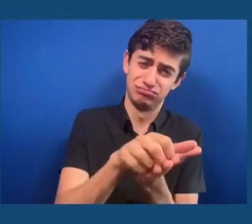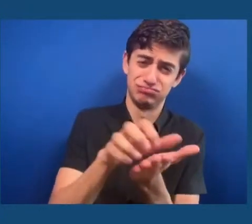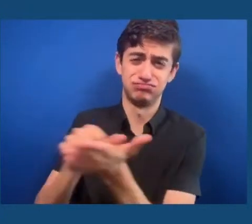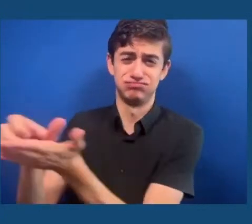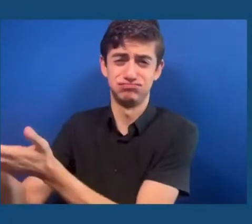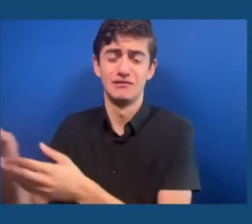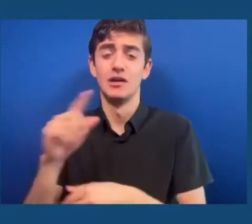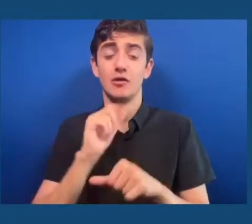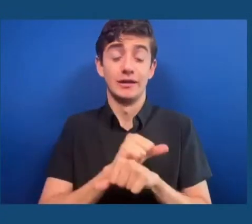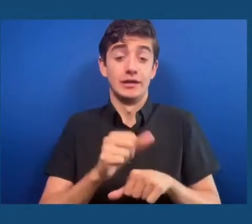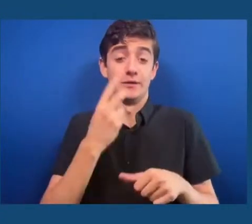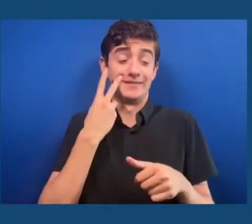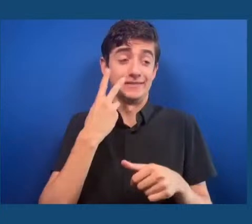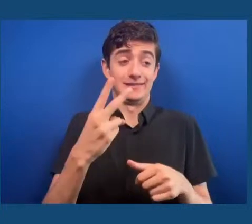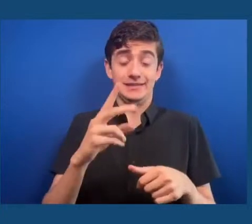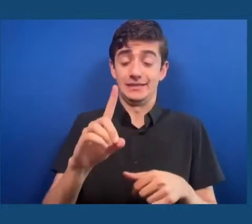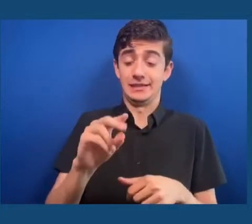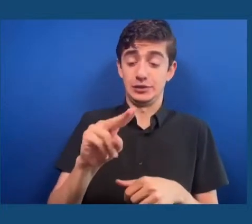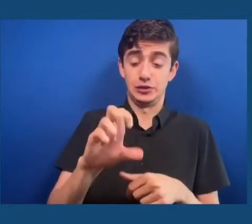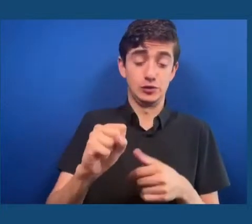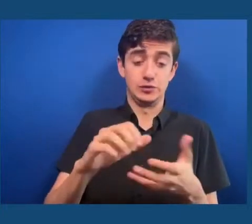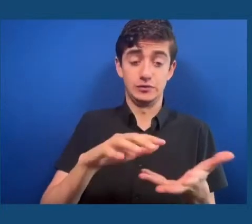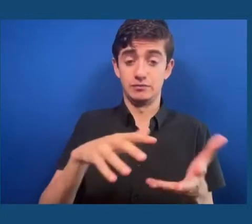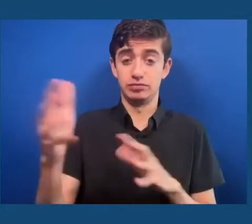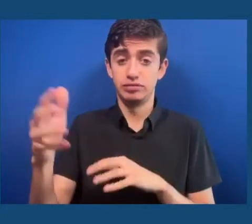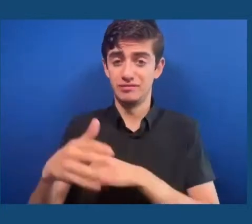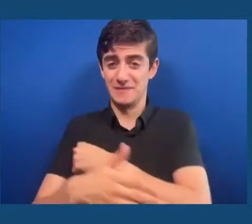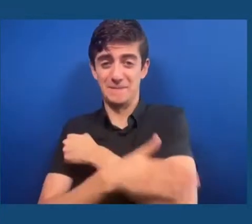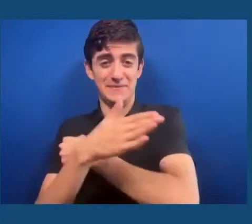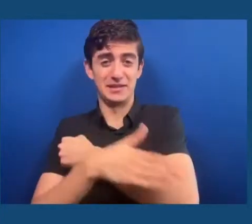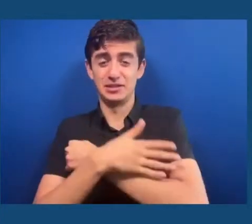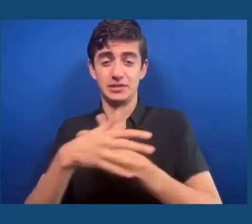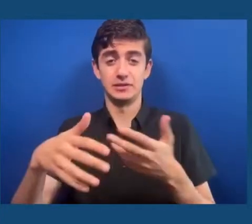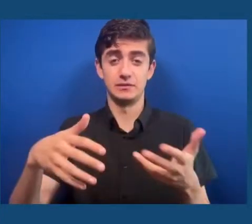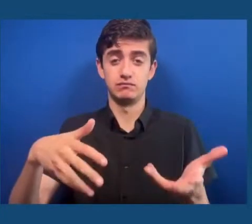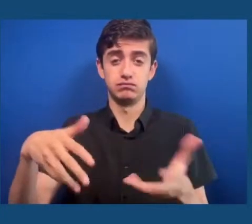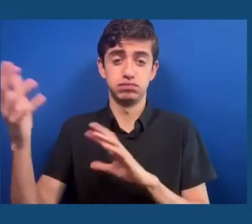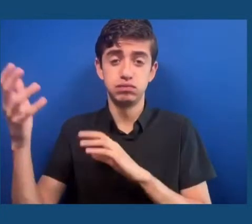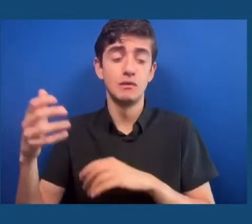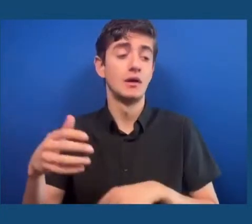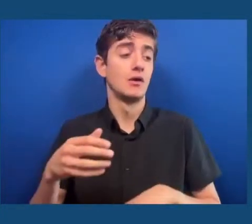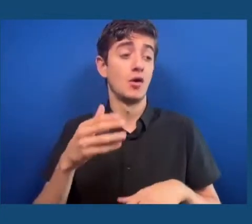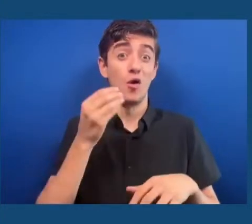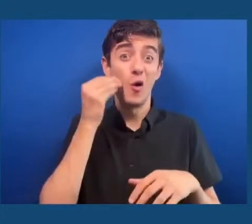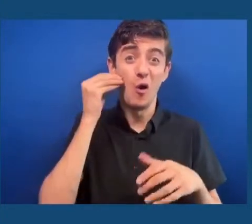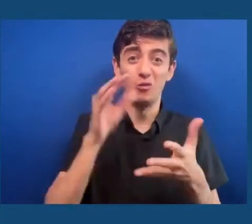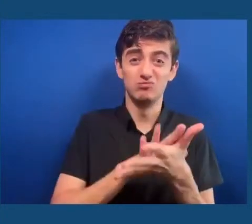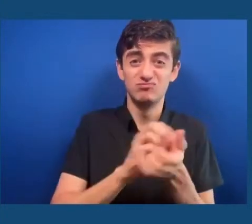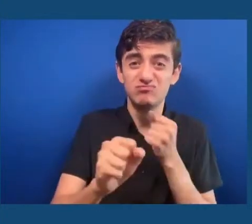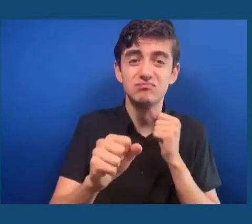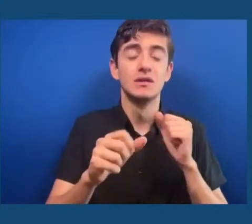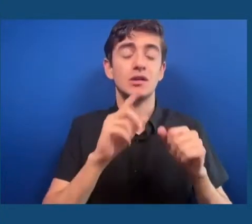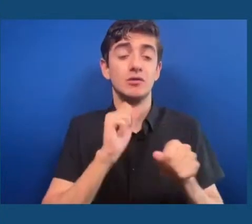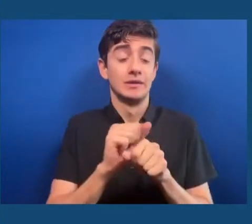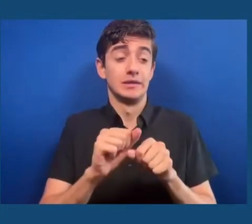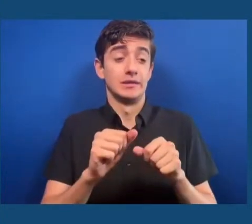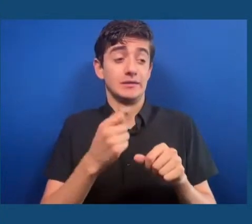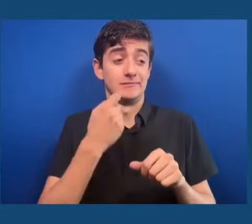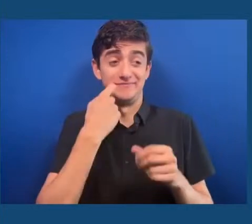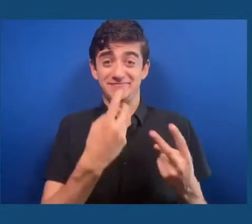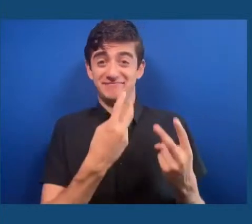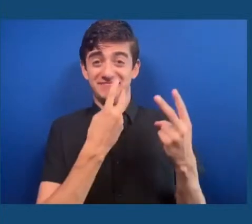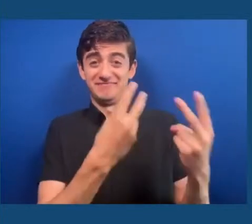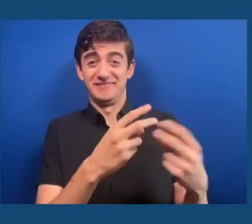damaged, and the Ditch Plains Beach that I visited when I was lieutenant governor was gone. It almost